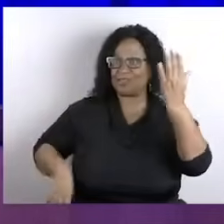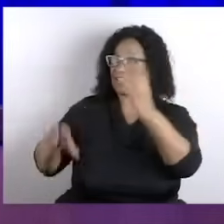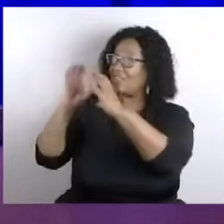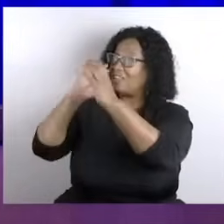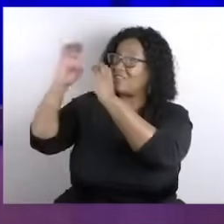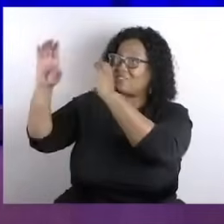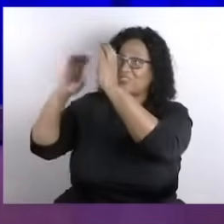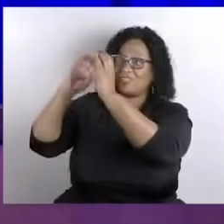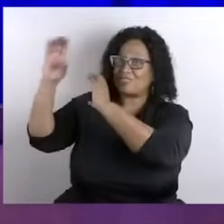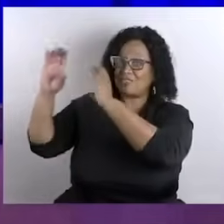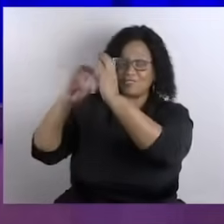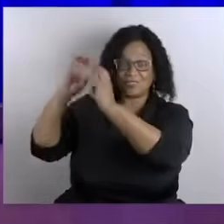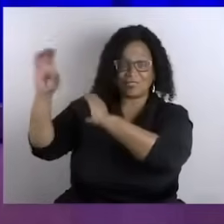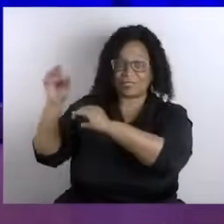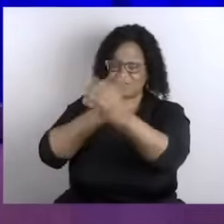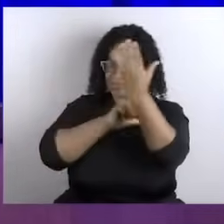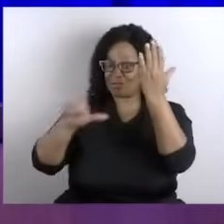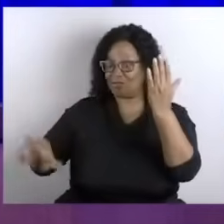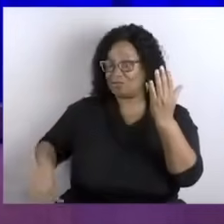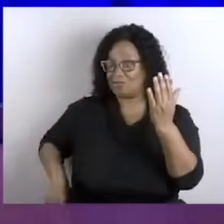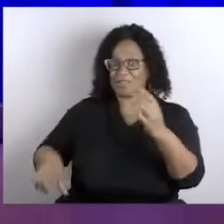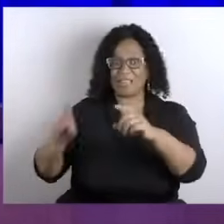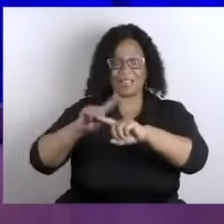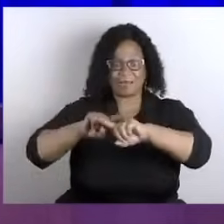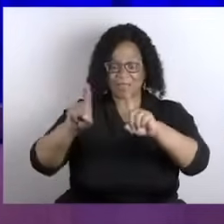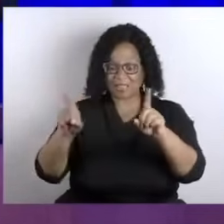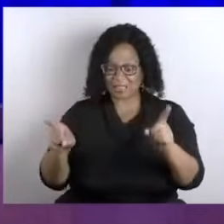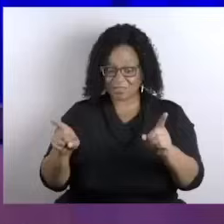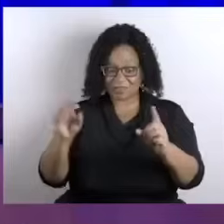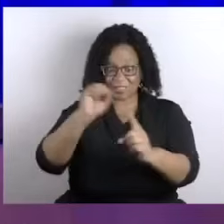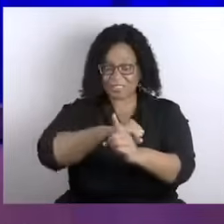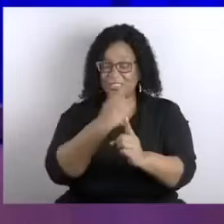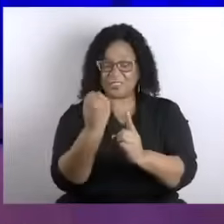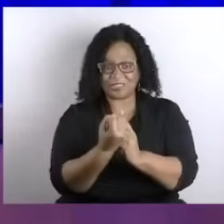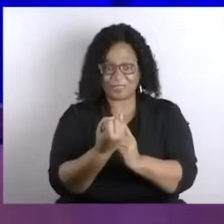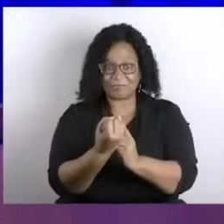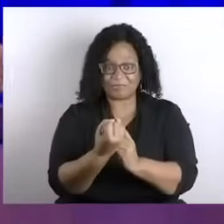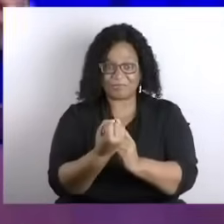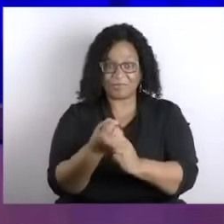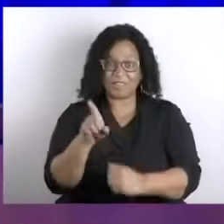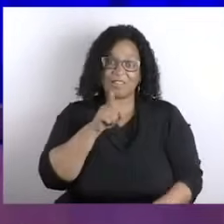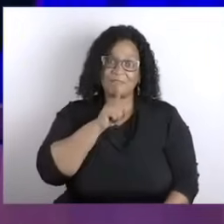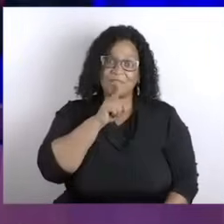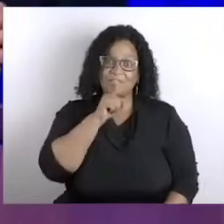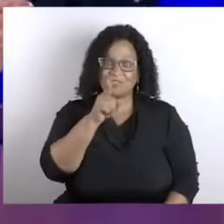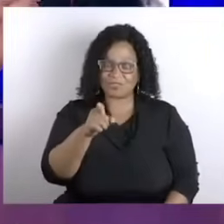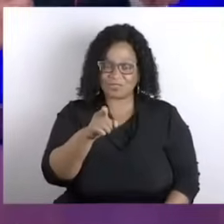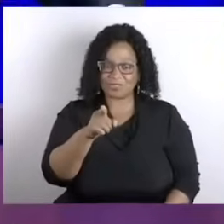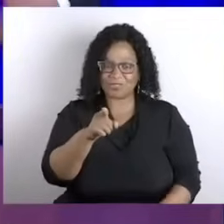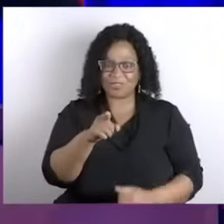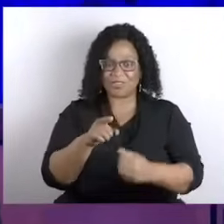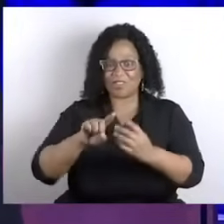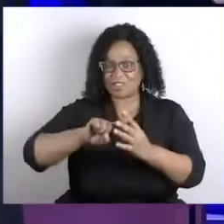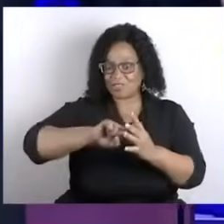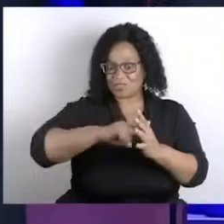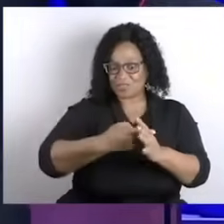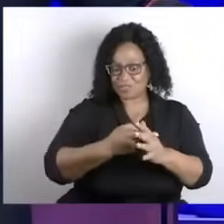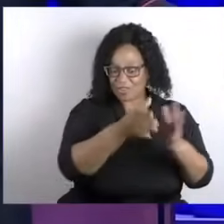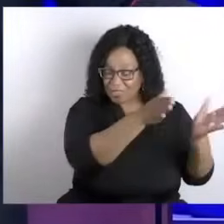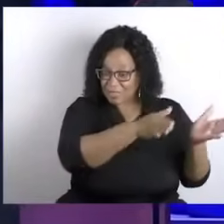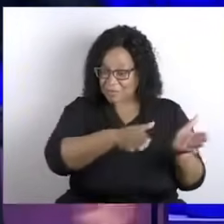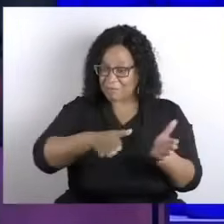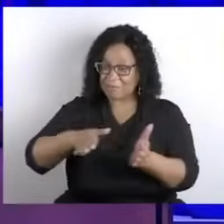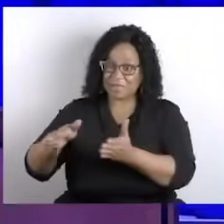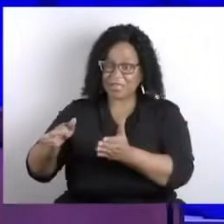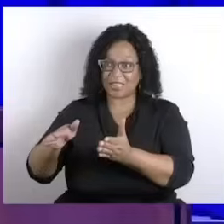and believe him to make a difference in your circumstance. I want you to ensure that you activate the